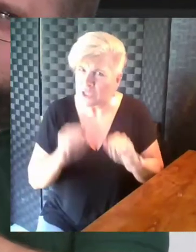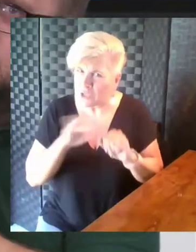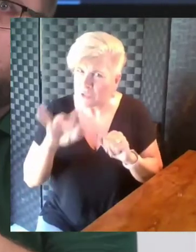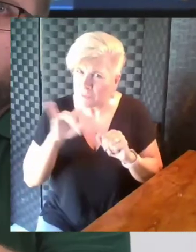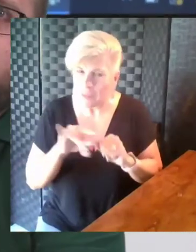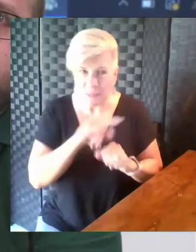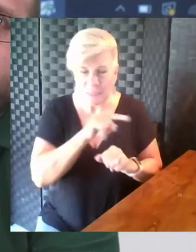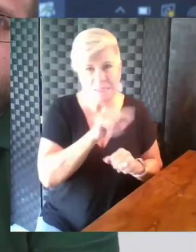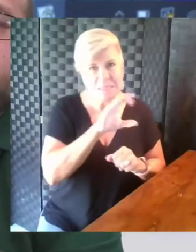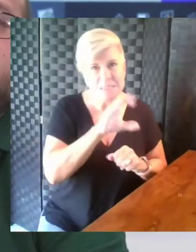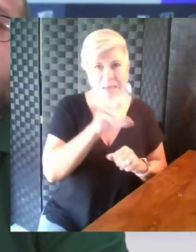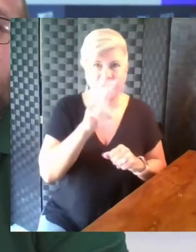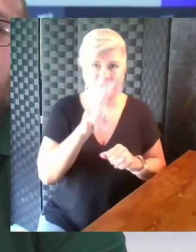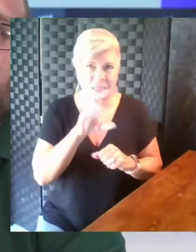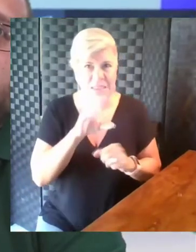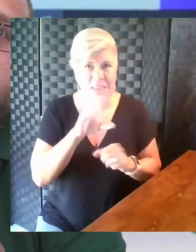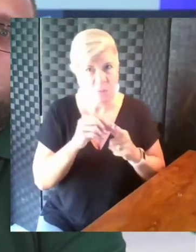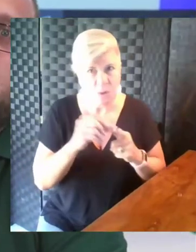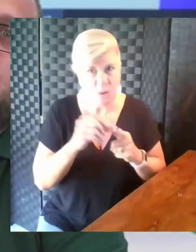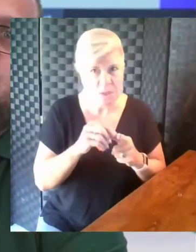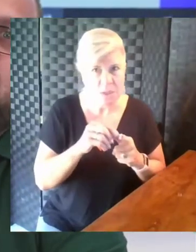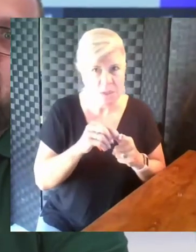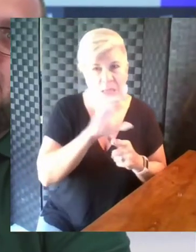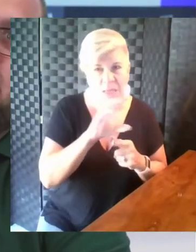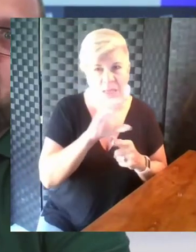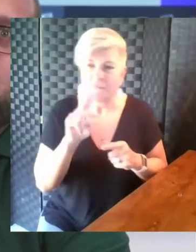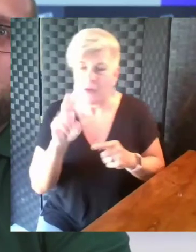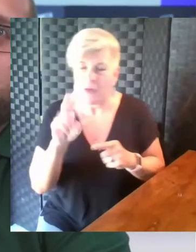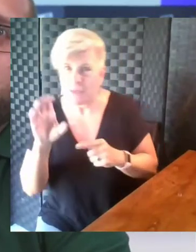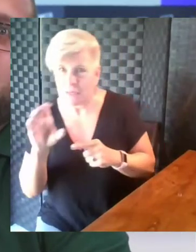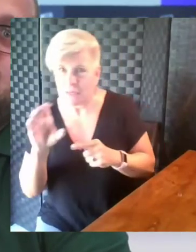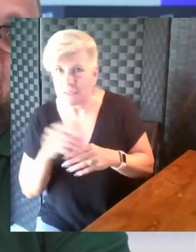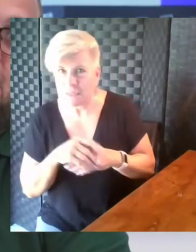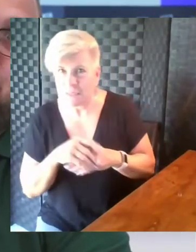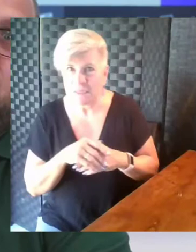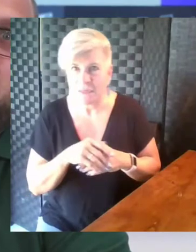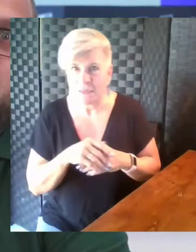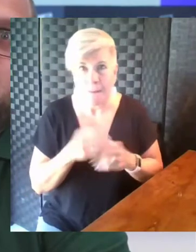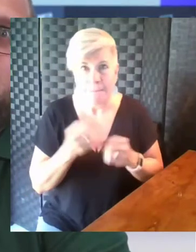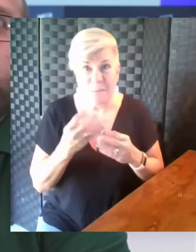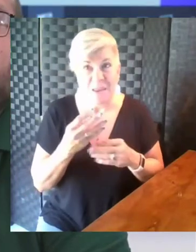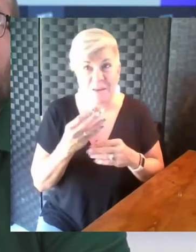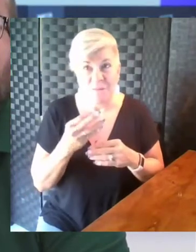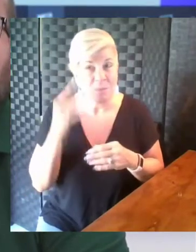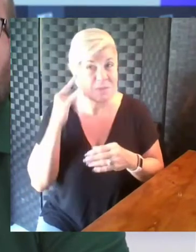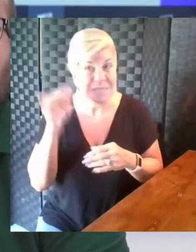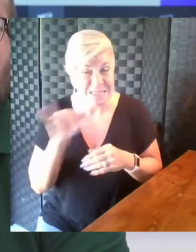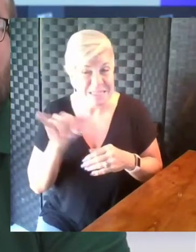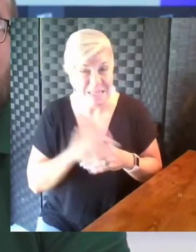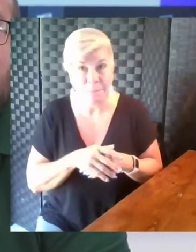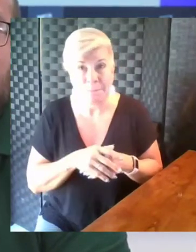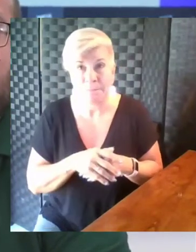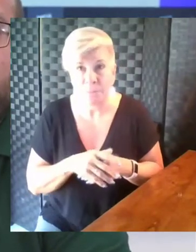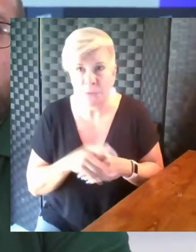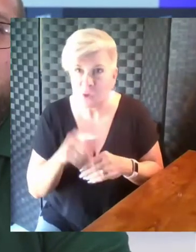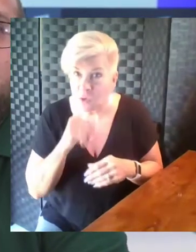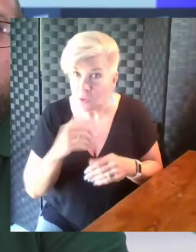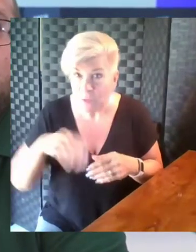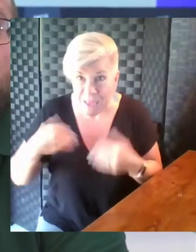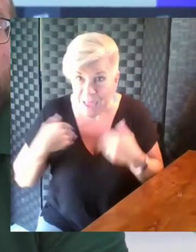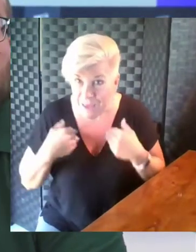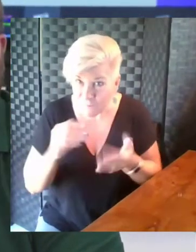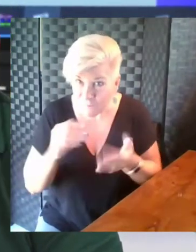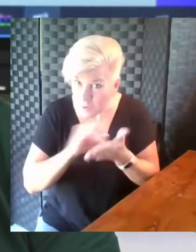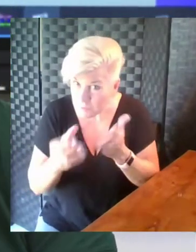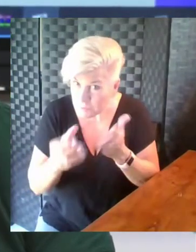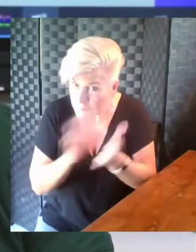CVC words, so there's a consonant, a vowel, and then another consonant at the end. And a lot of them rhyme. If you don't have a journal yet, it's